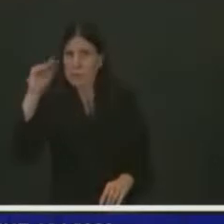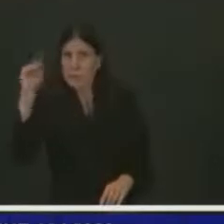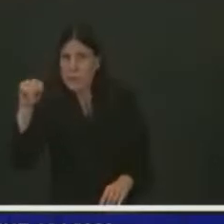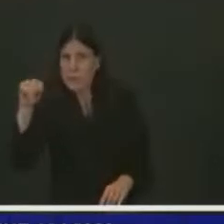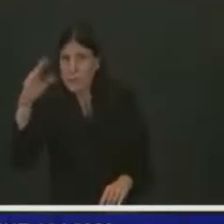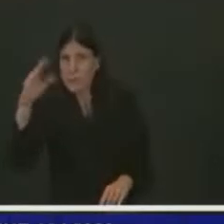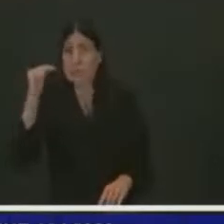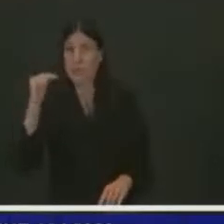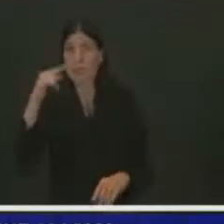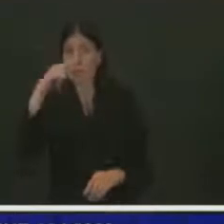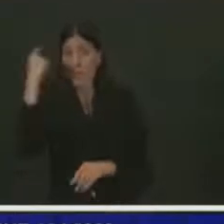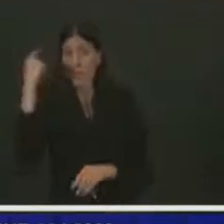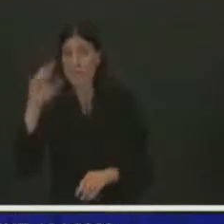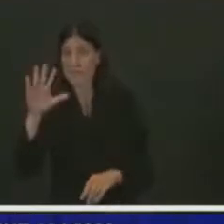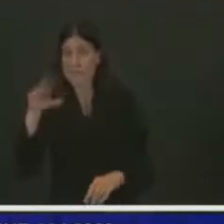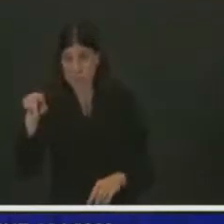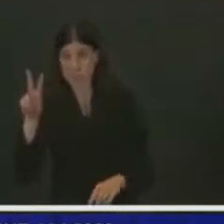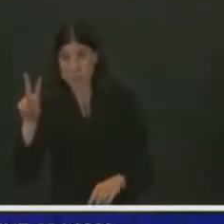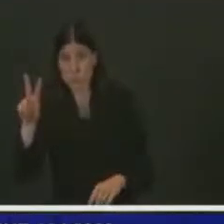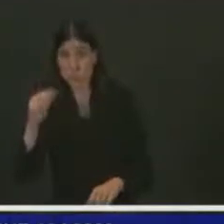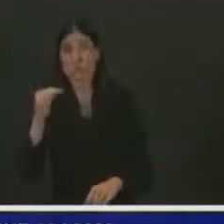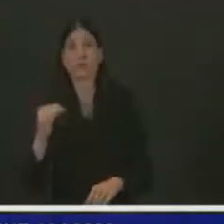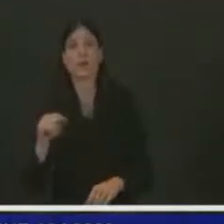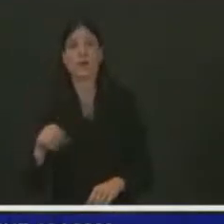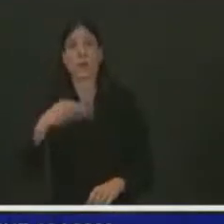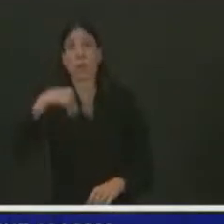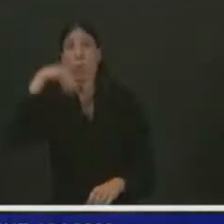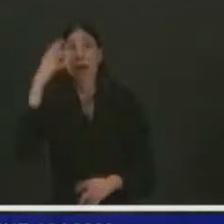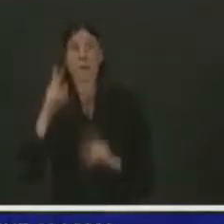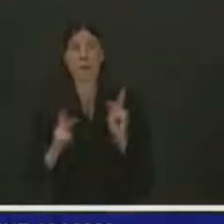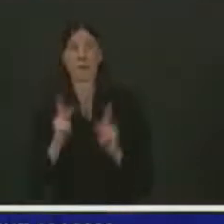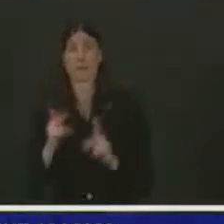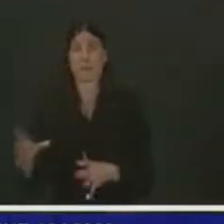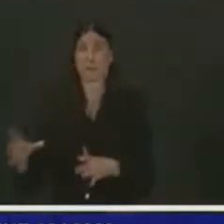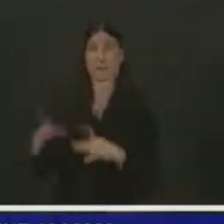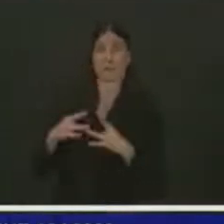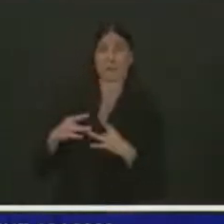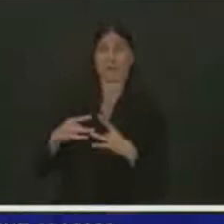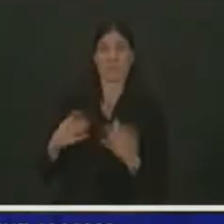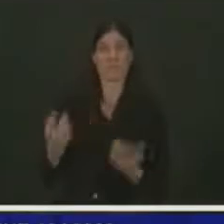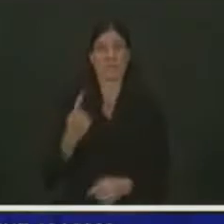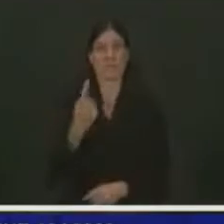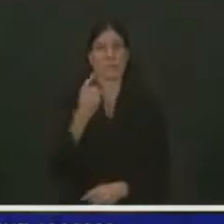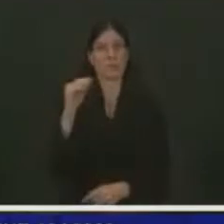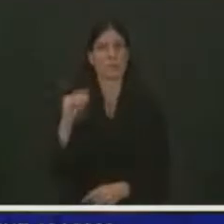were sampled, the seroprevalence was roughly 1%.